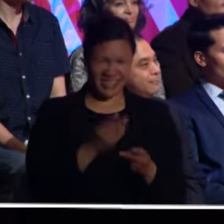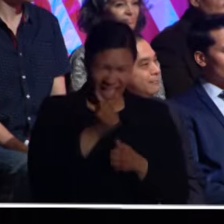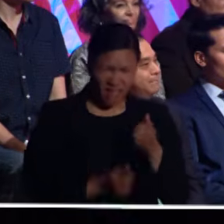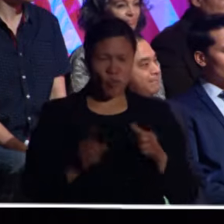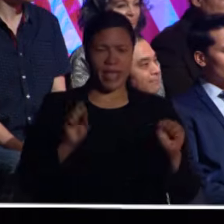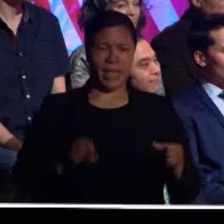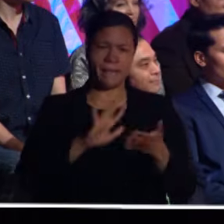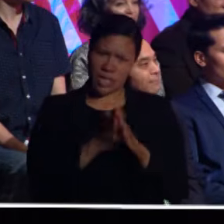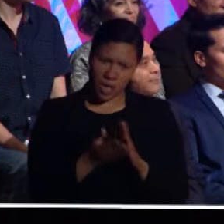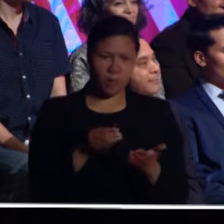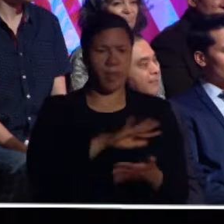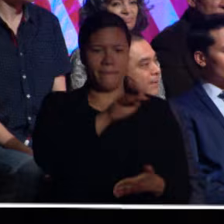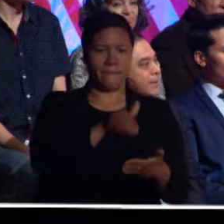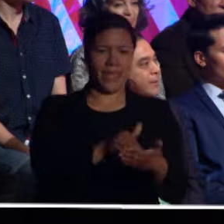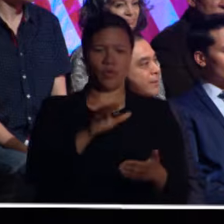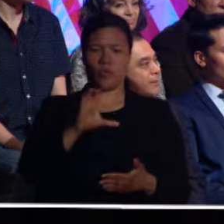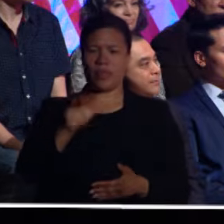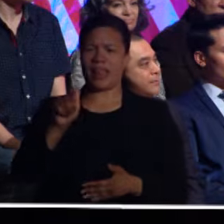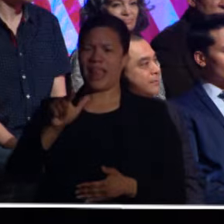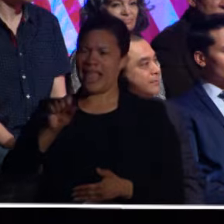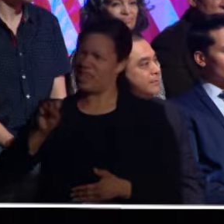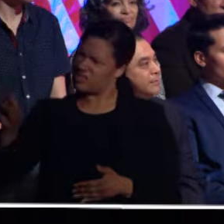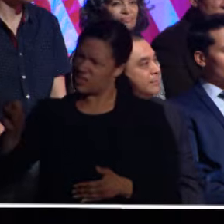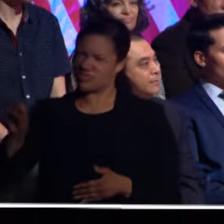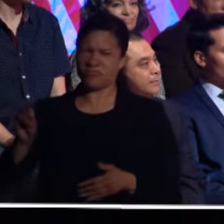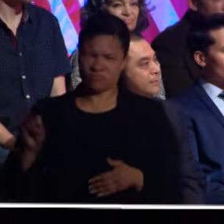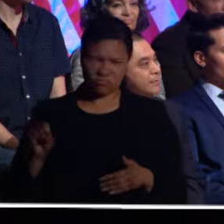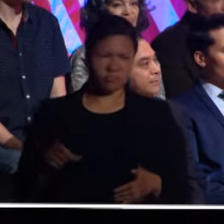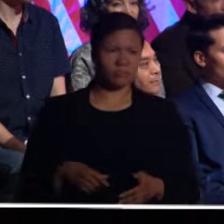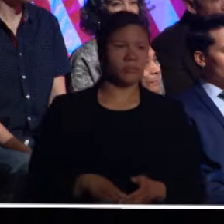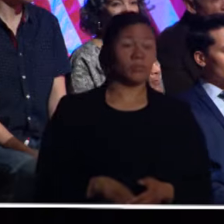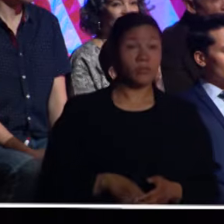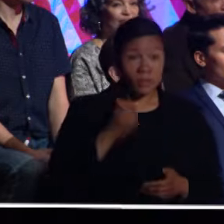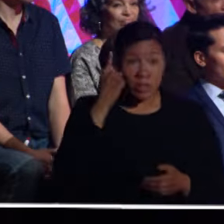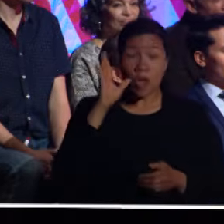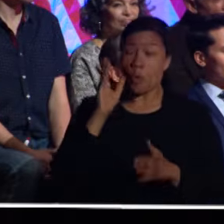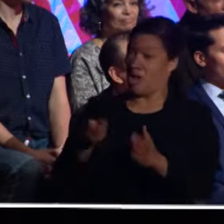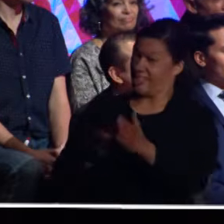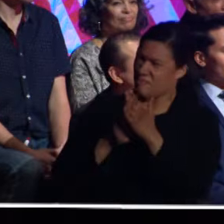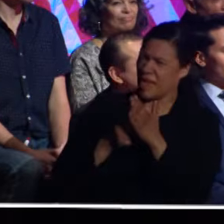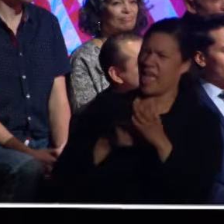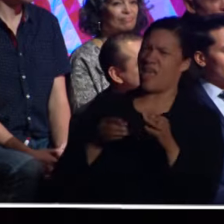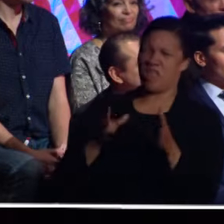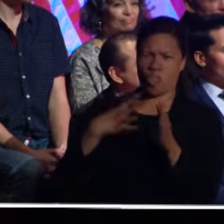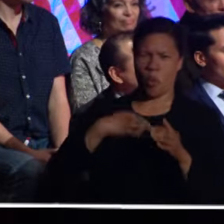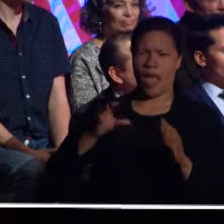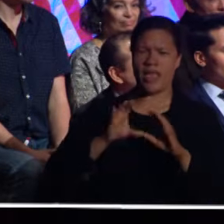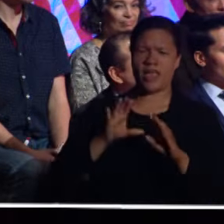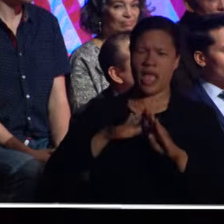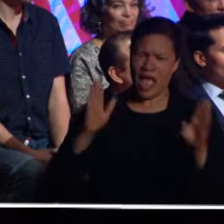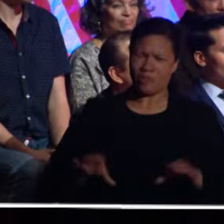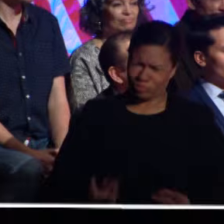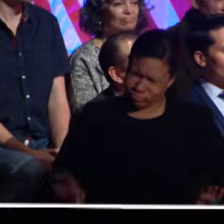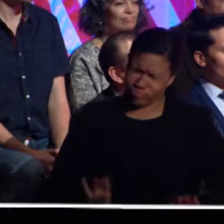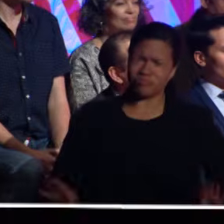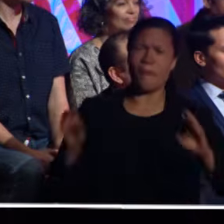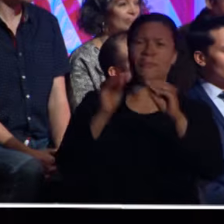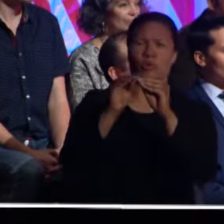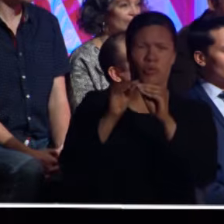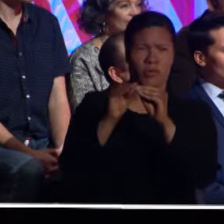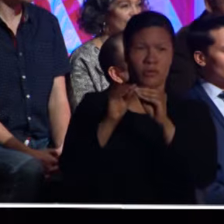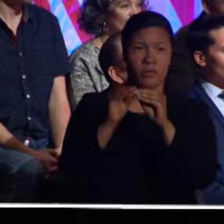middle class. But you will also hear us demand more of the White House, and in this crowded field